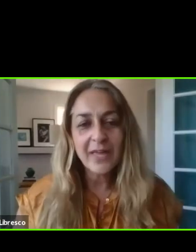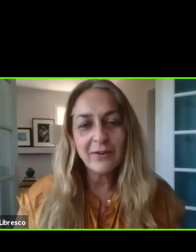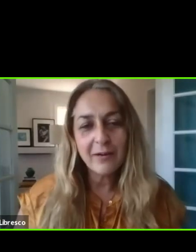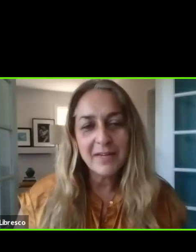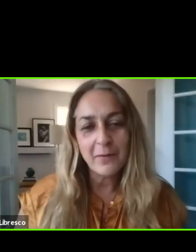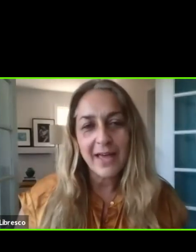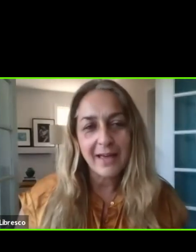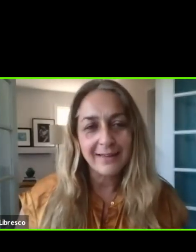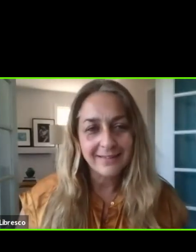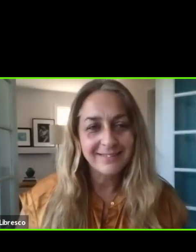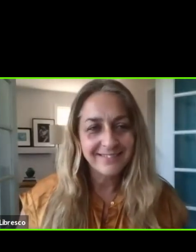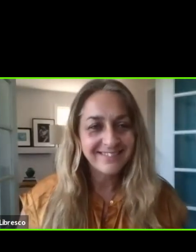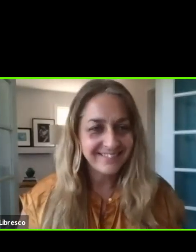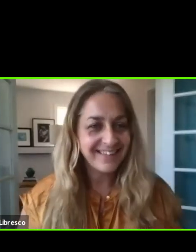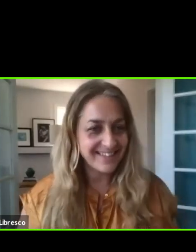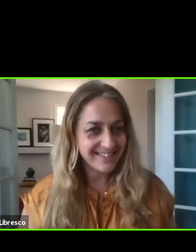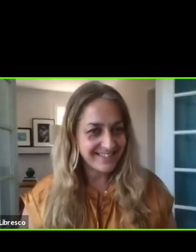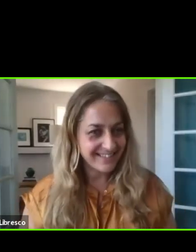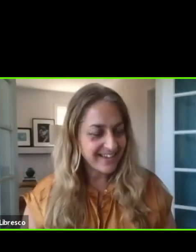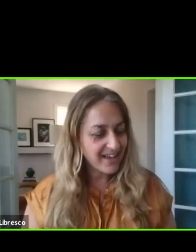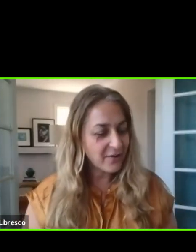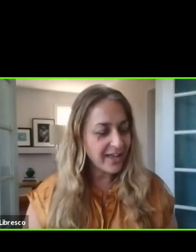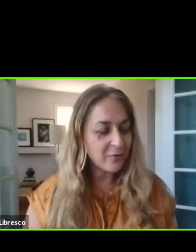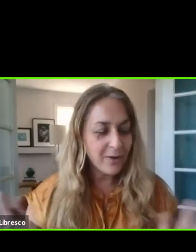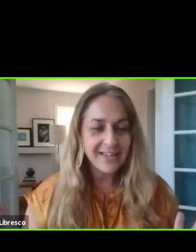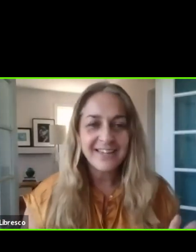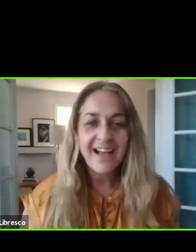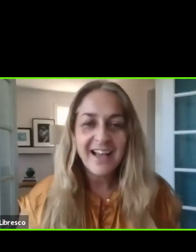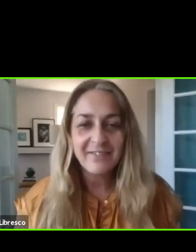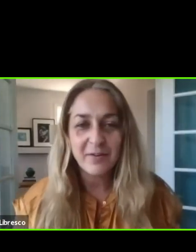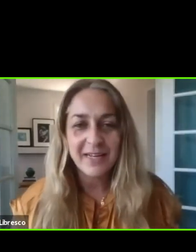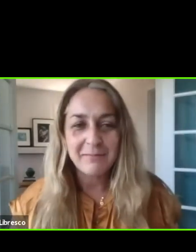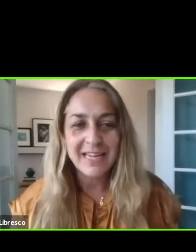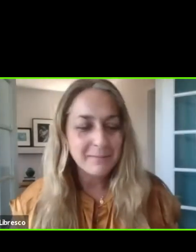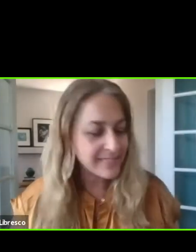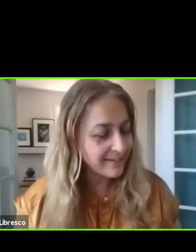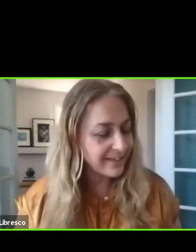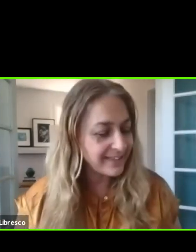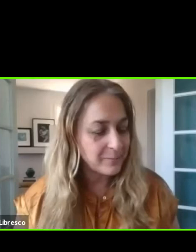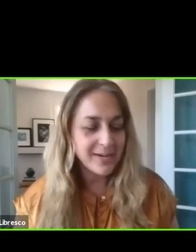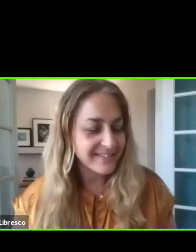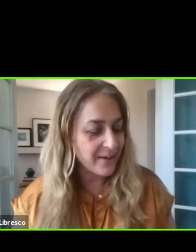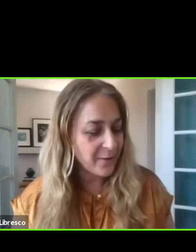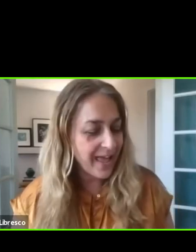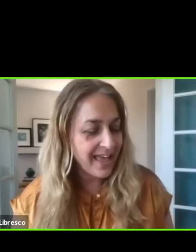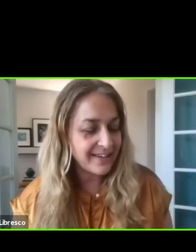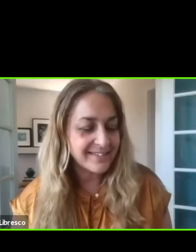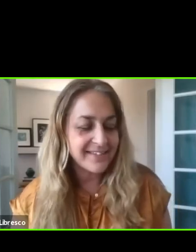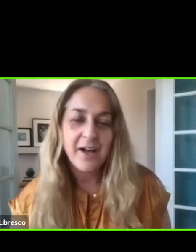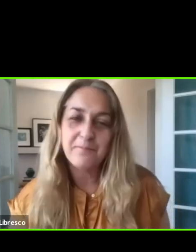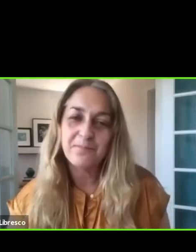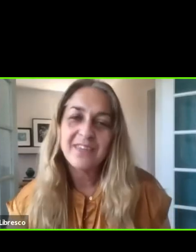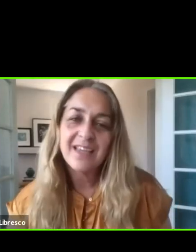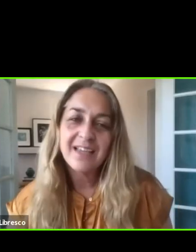Hello, can you hear me okay? Yes. Okay, great. Hi, everybody. My name's Caroline Labresco,